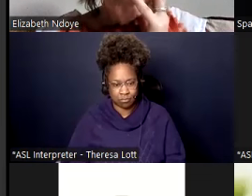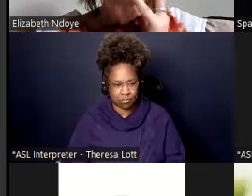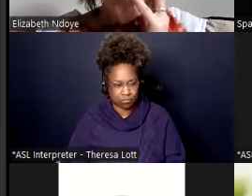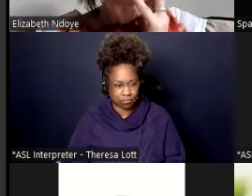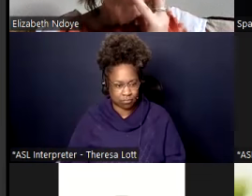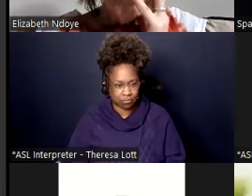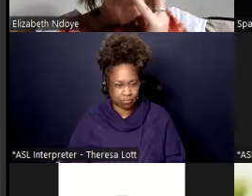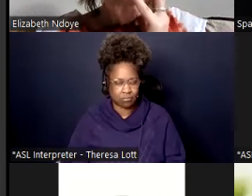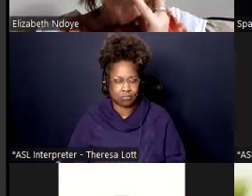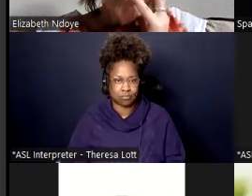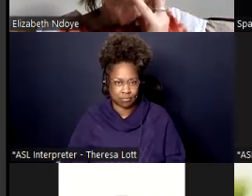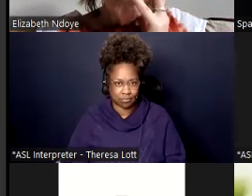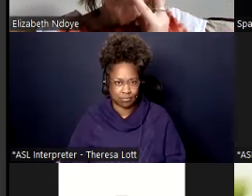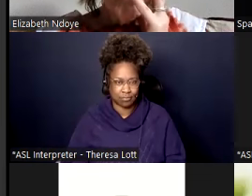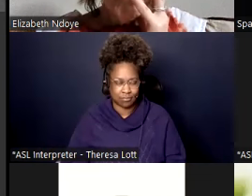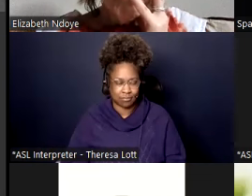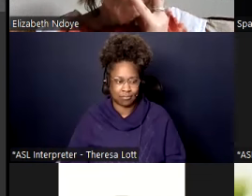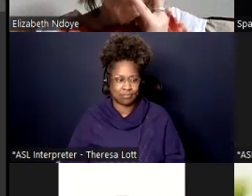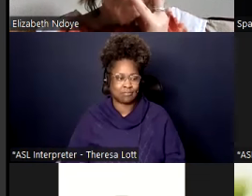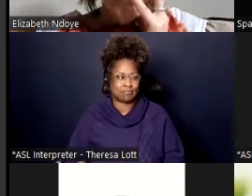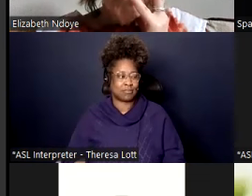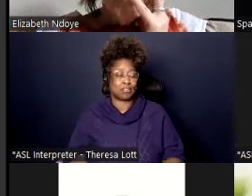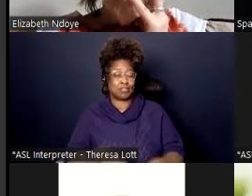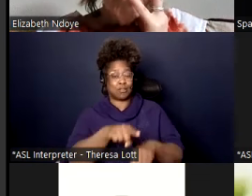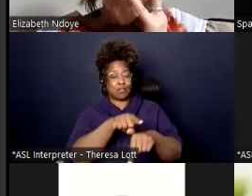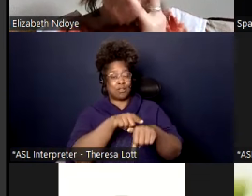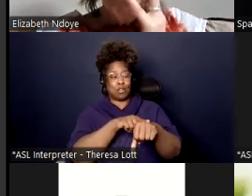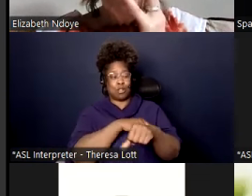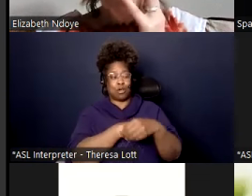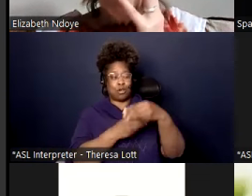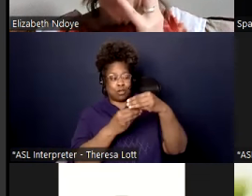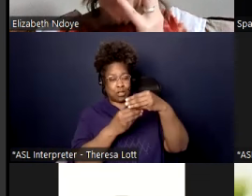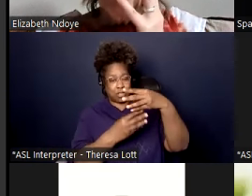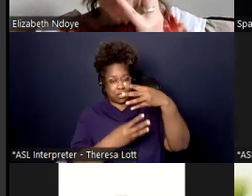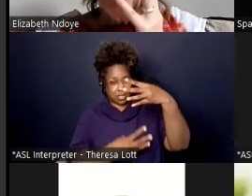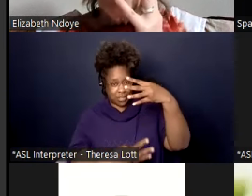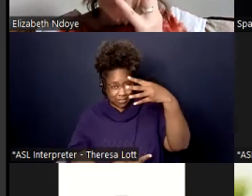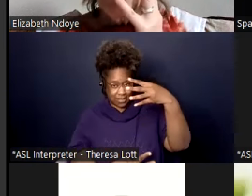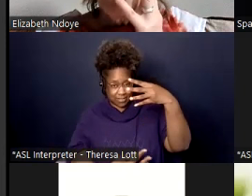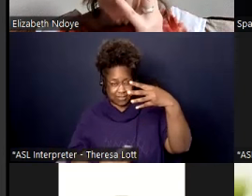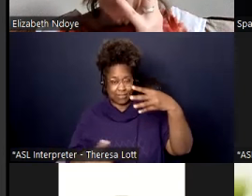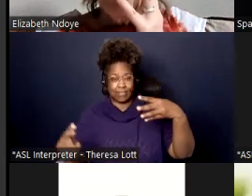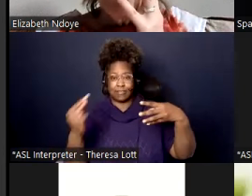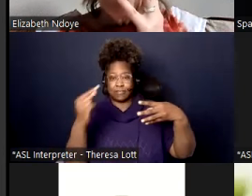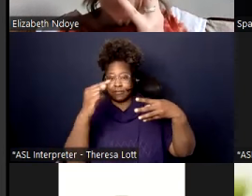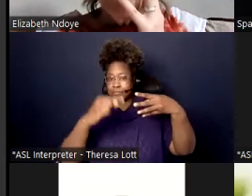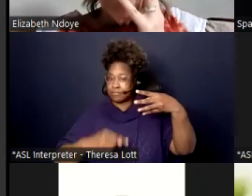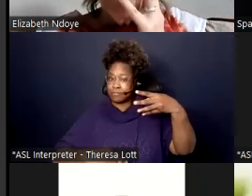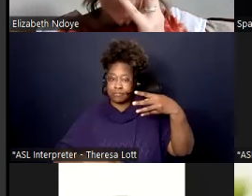We'll bring us back to our long list. If there's anything that